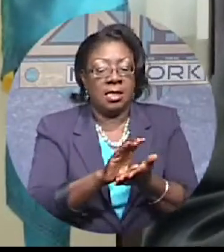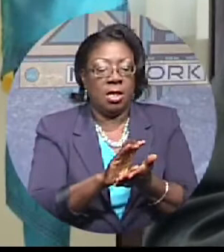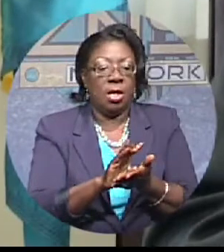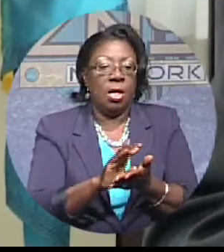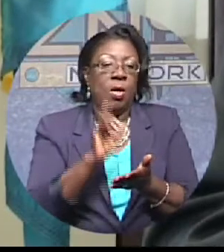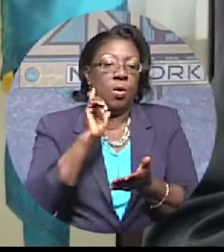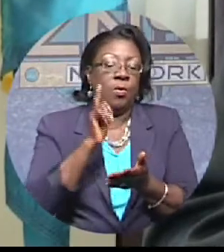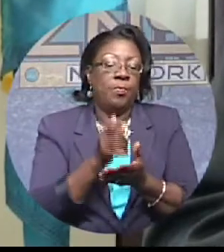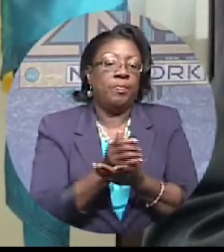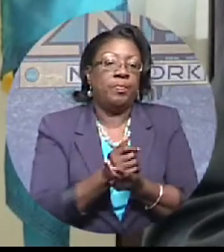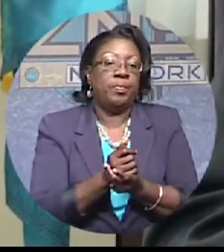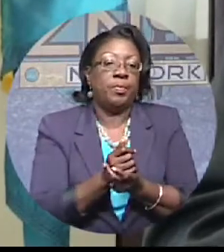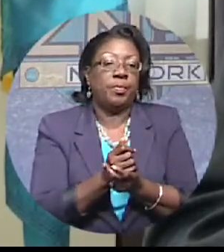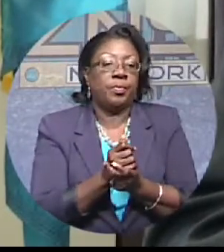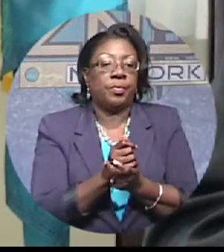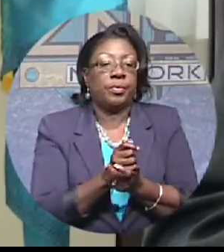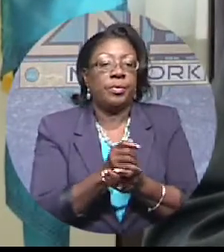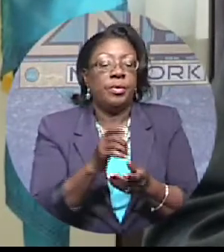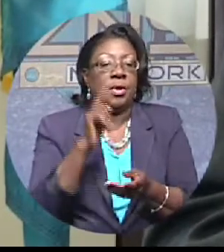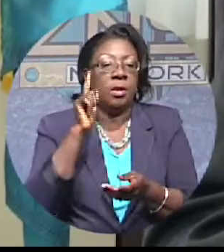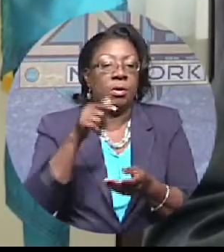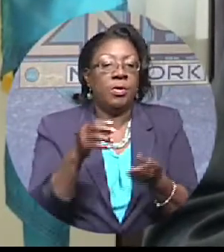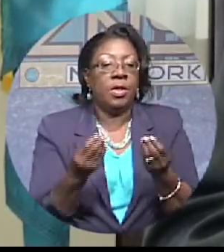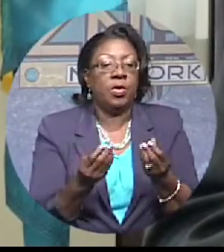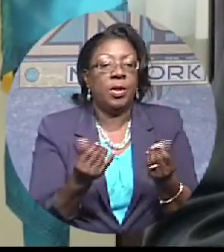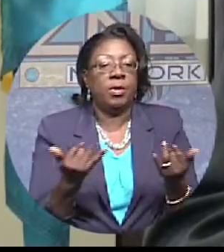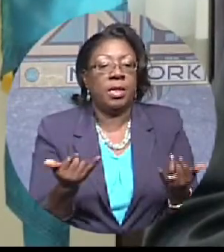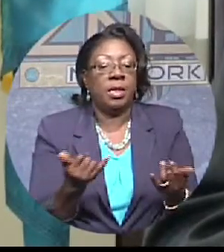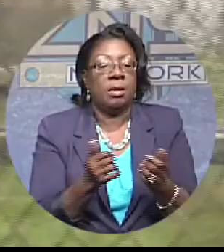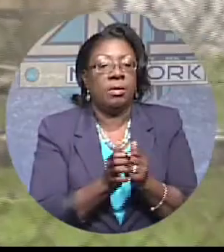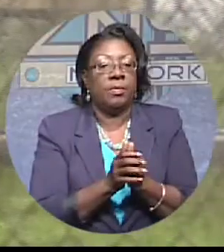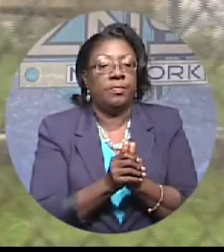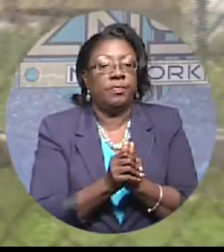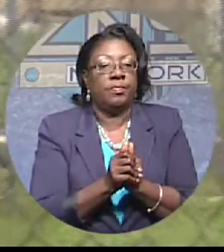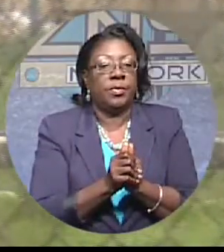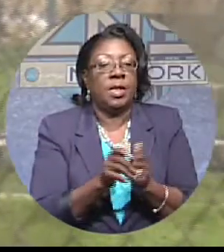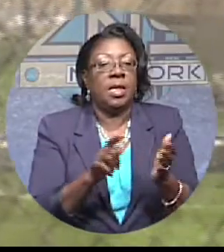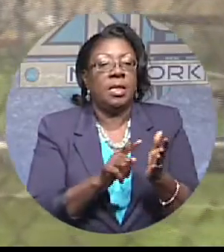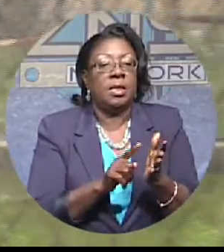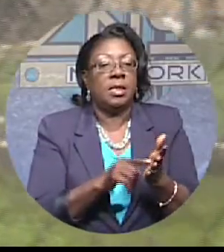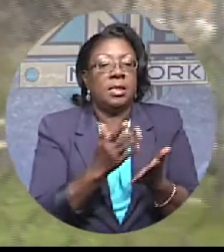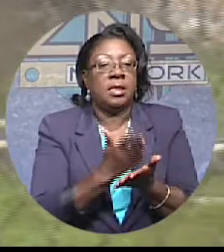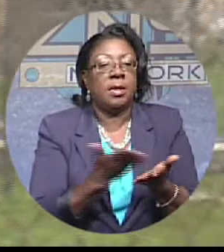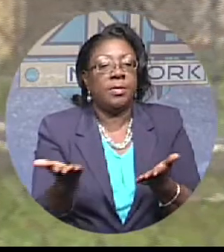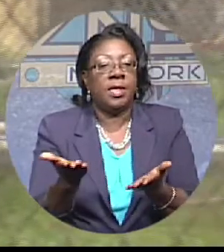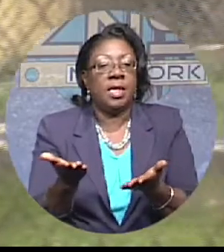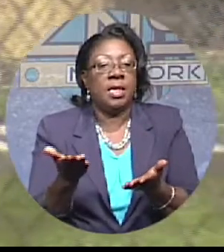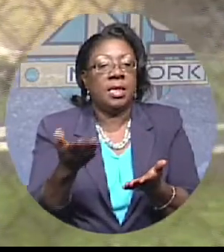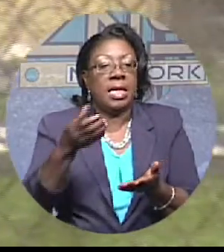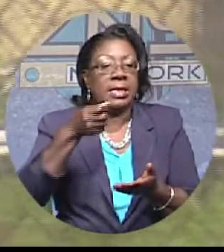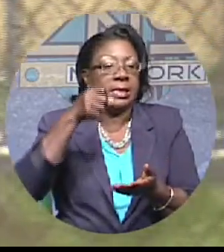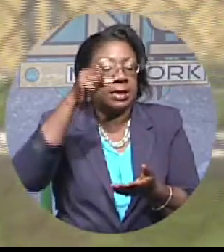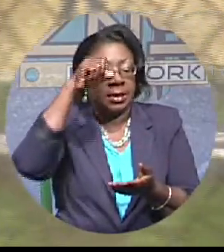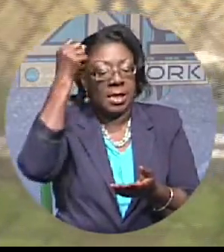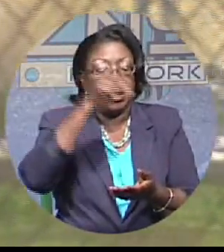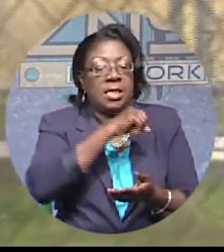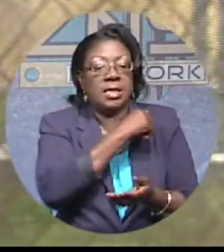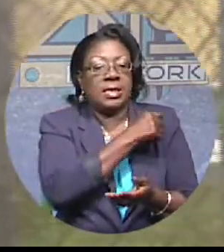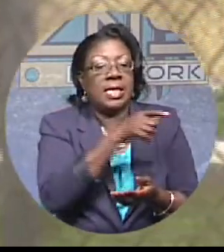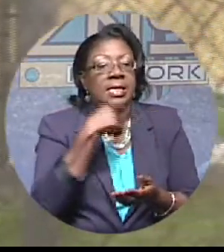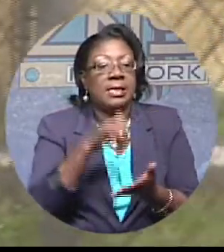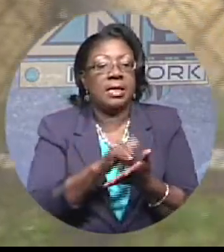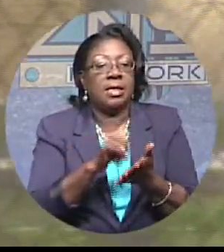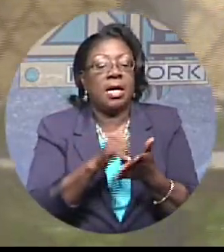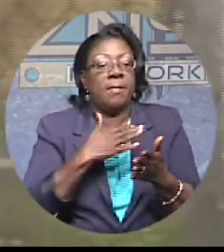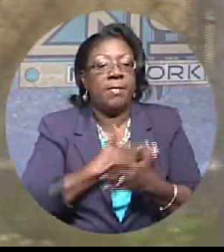review it, and make recommendations to us. And that's what we're planning to do. And this is something that Sanchez says they're pleased about. The